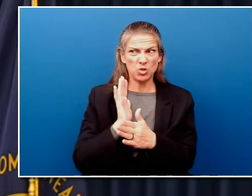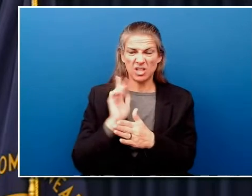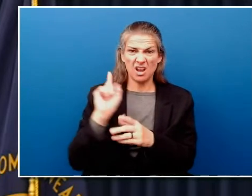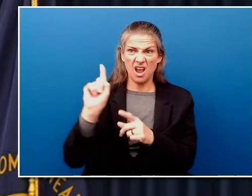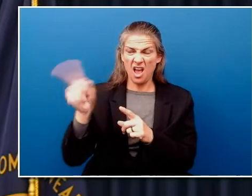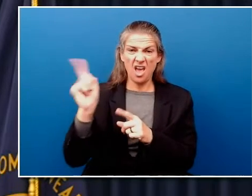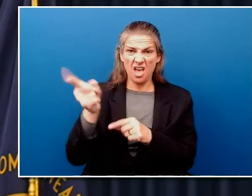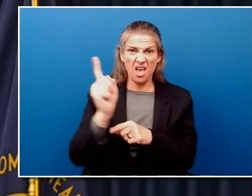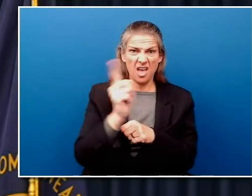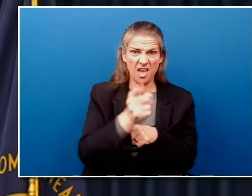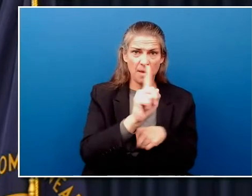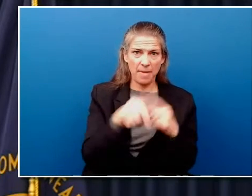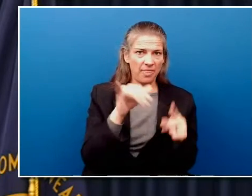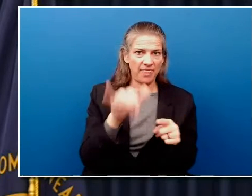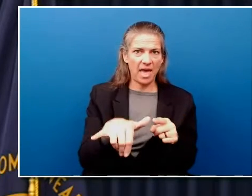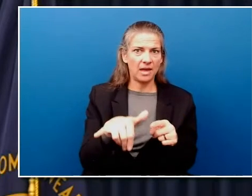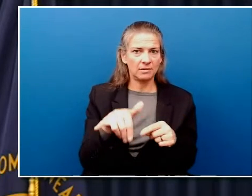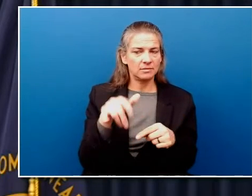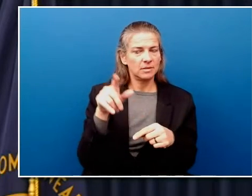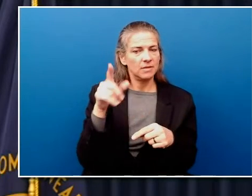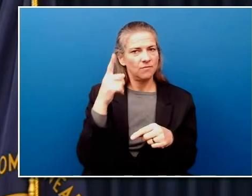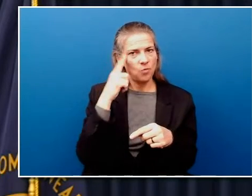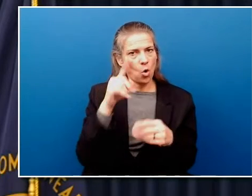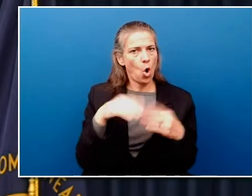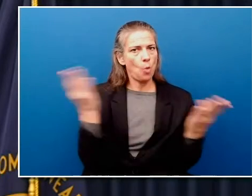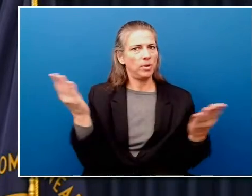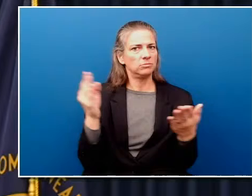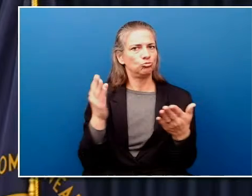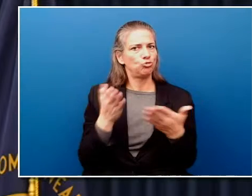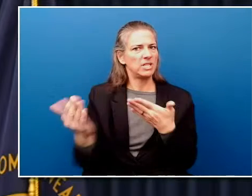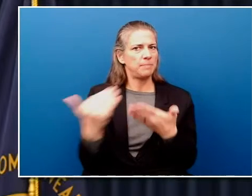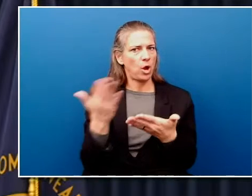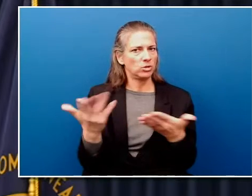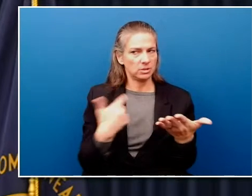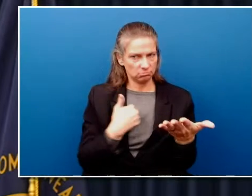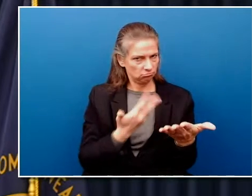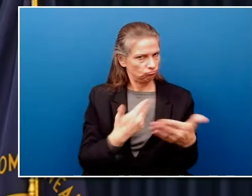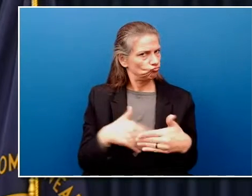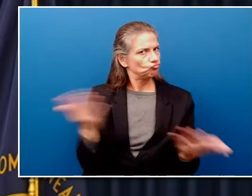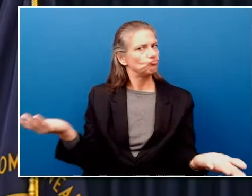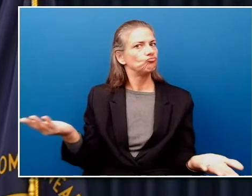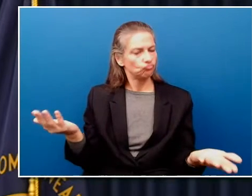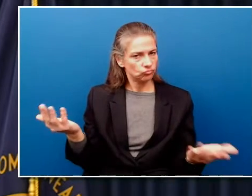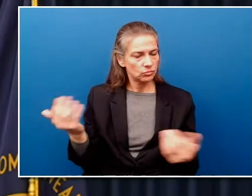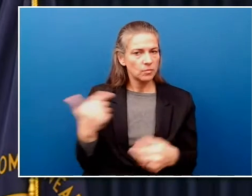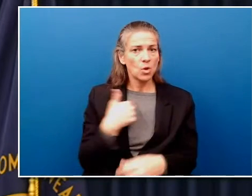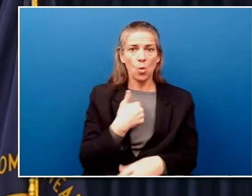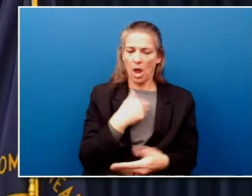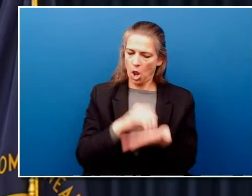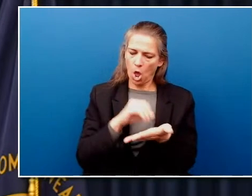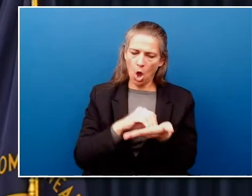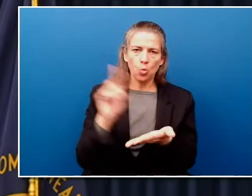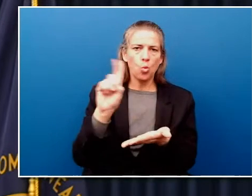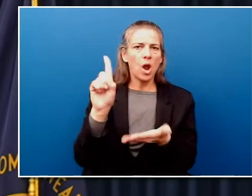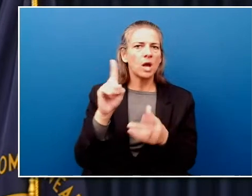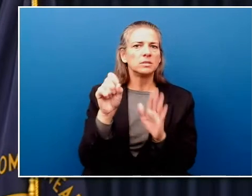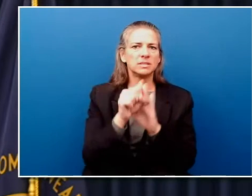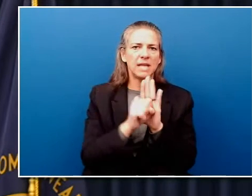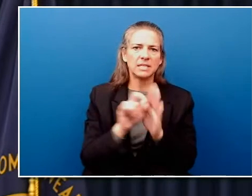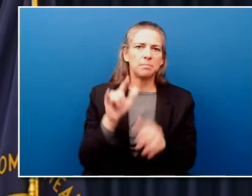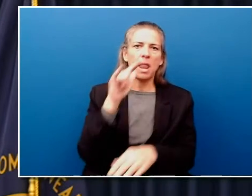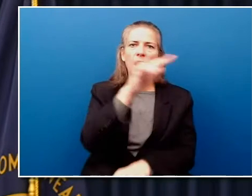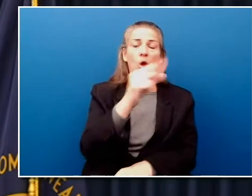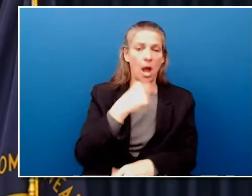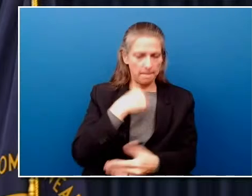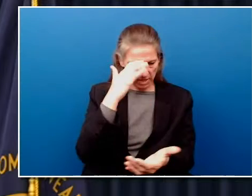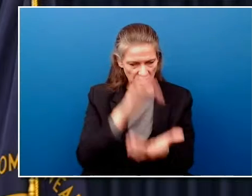as necessary transparency. We have a log on where the state plane goes. I believe in transparency. But what I can